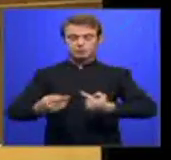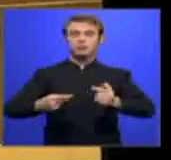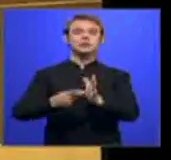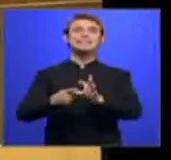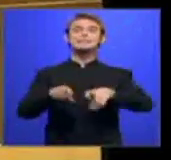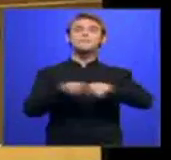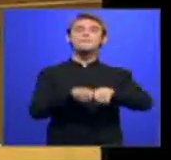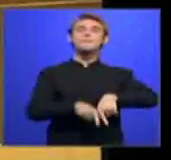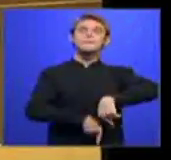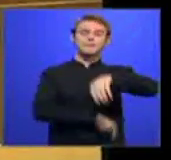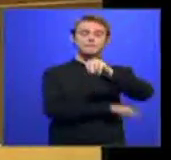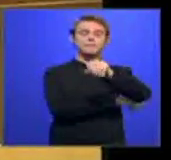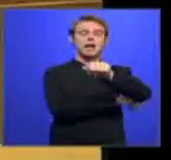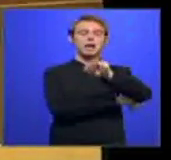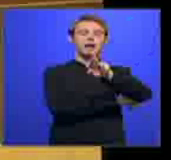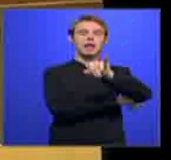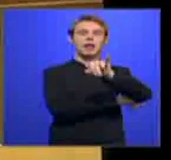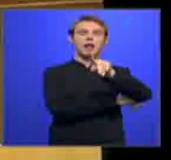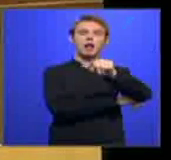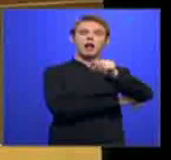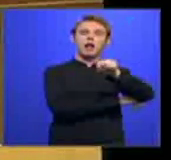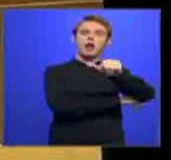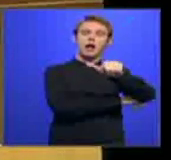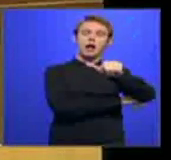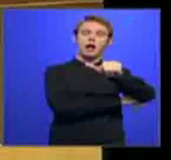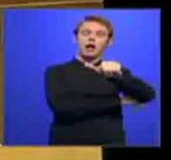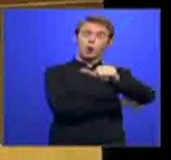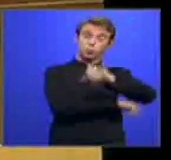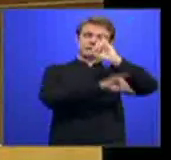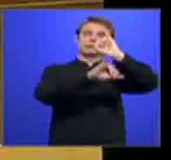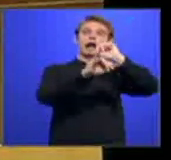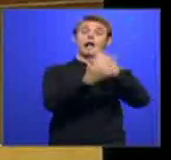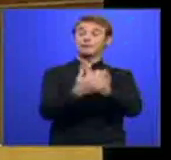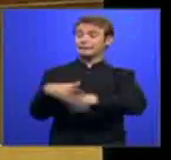Marikana, where more than 44 people were killed.